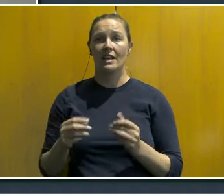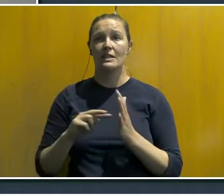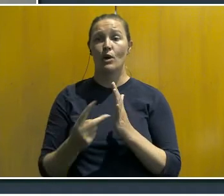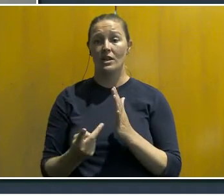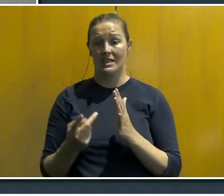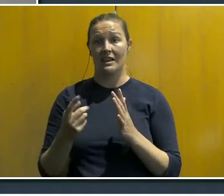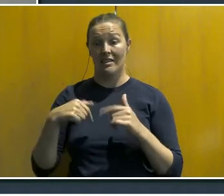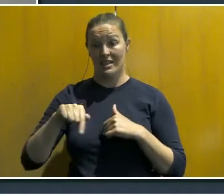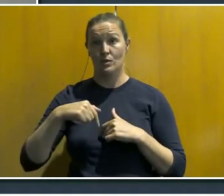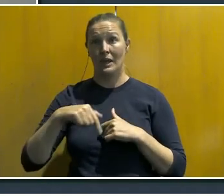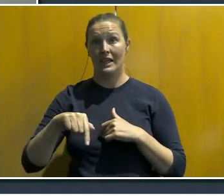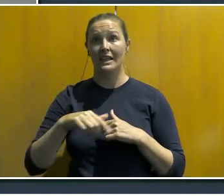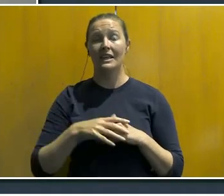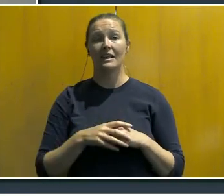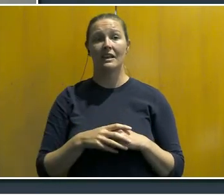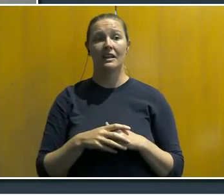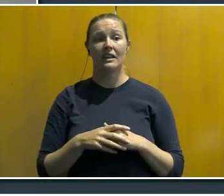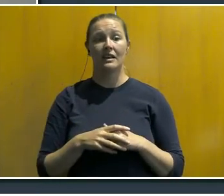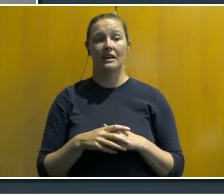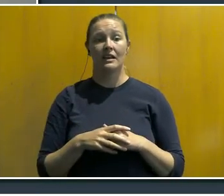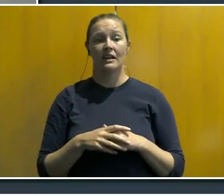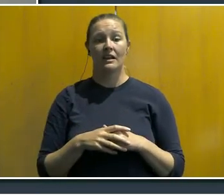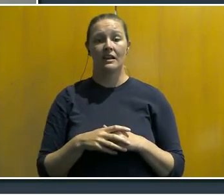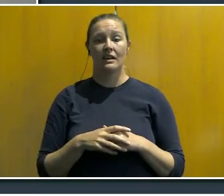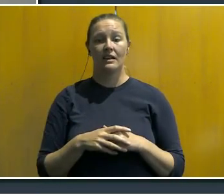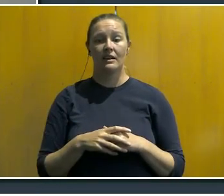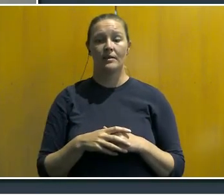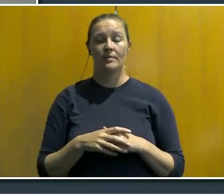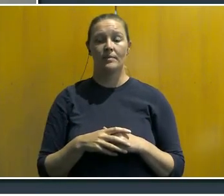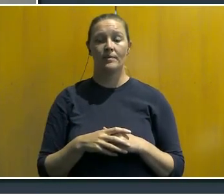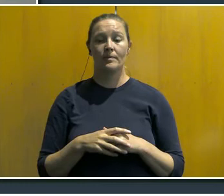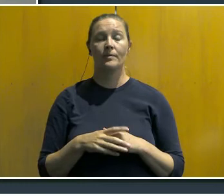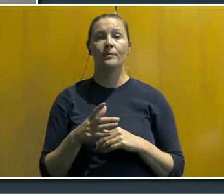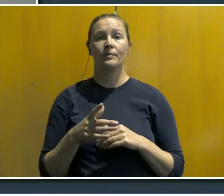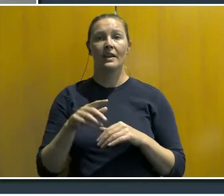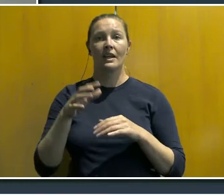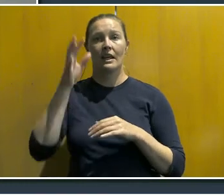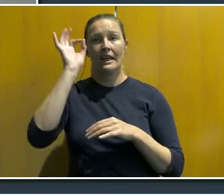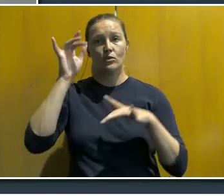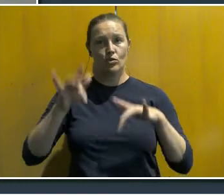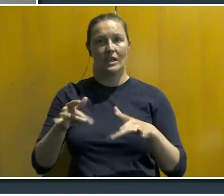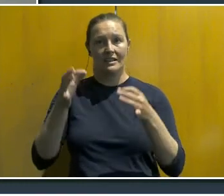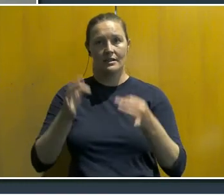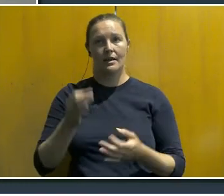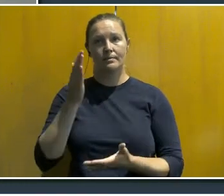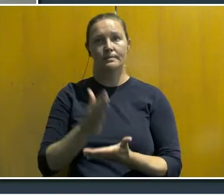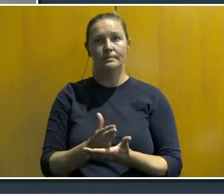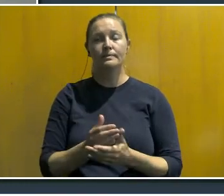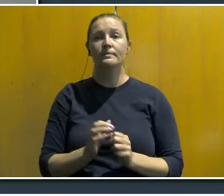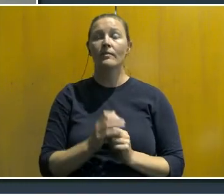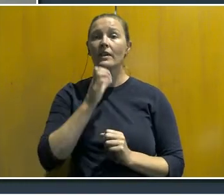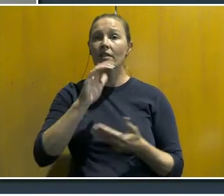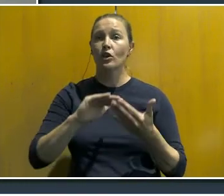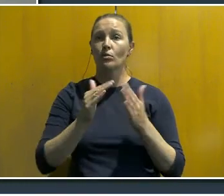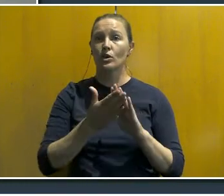week. And as we have been advised publicly, the council is yet to make decisions on. If the community wishes